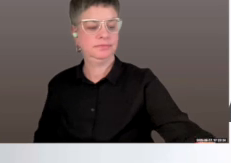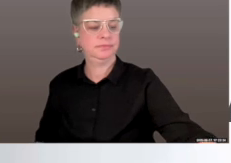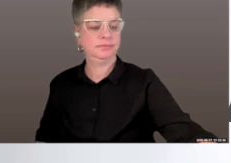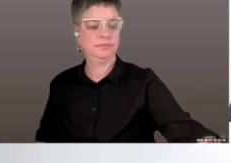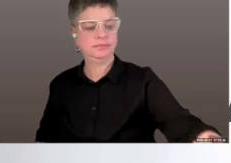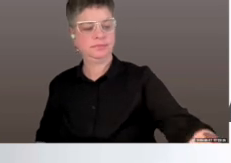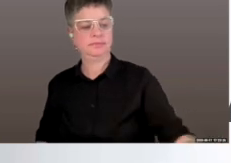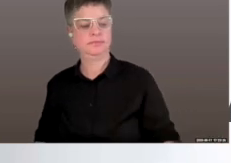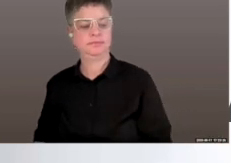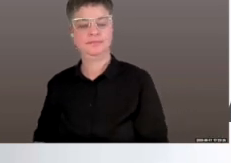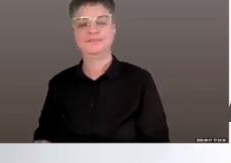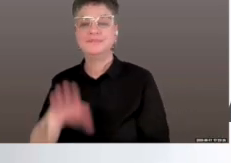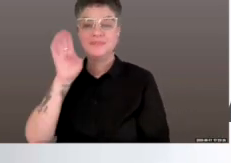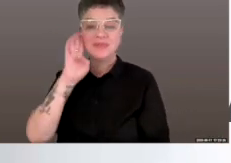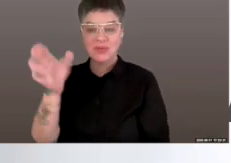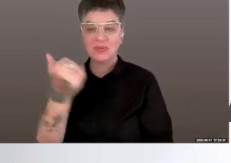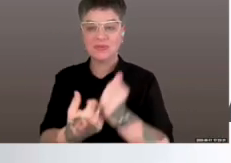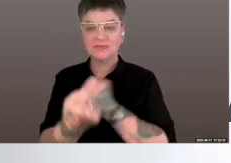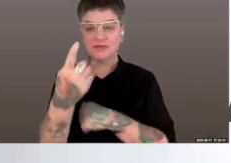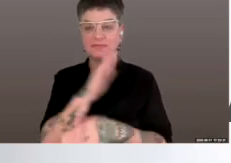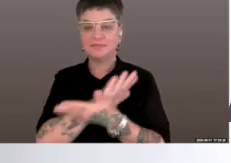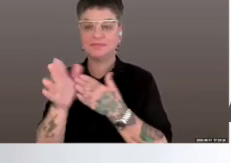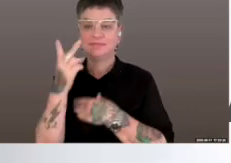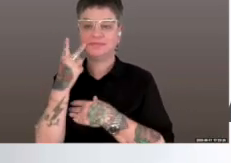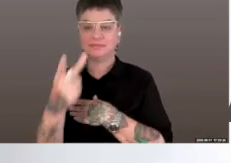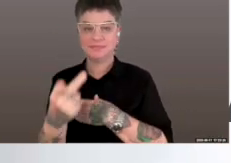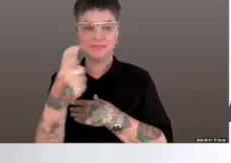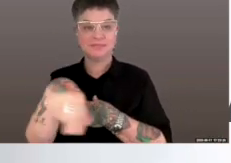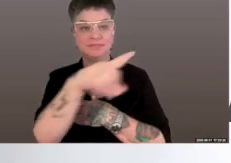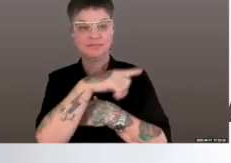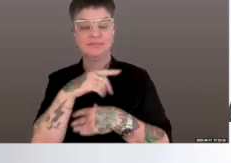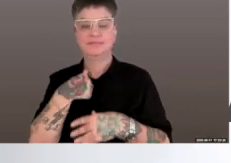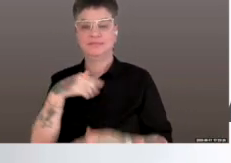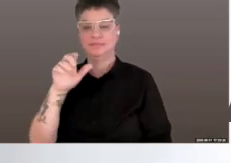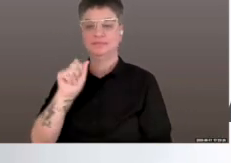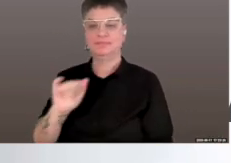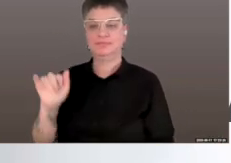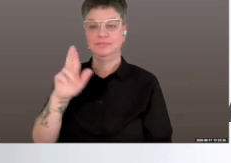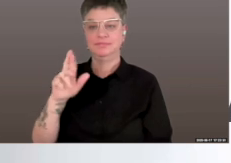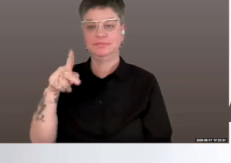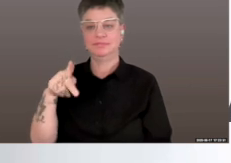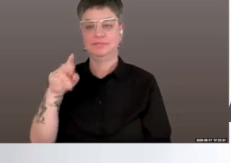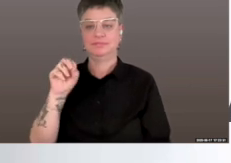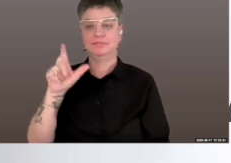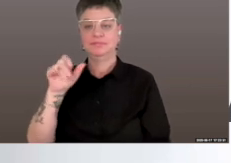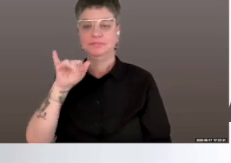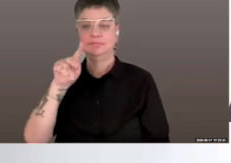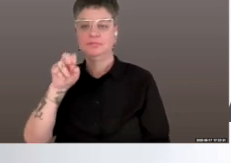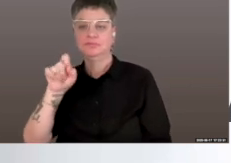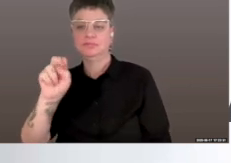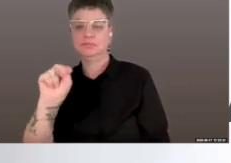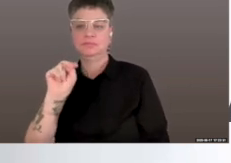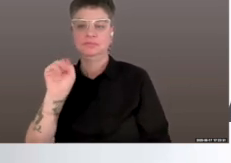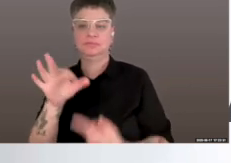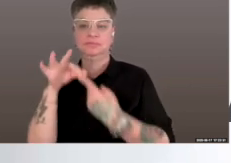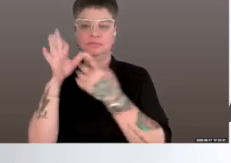and communities. So first on the left, we have the light-duty vehicle purchase incentives. These projects focus on